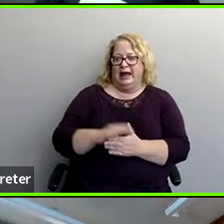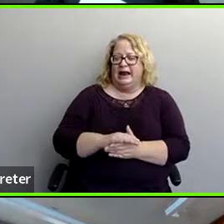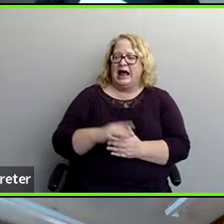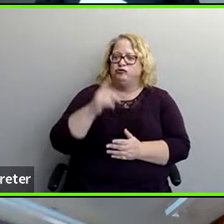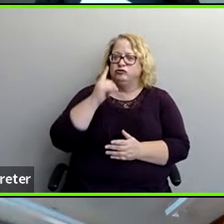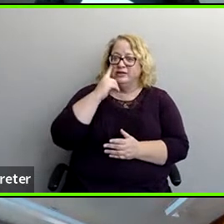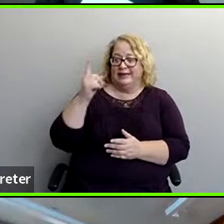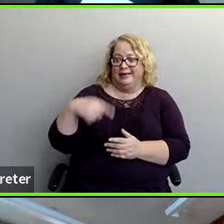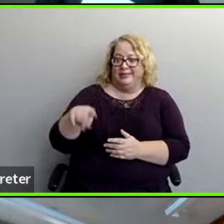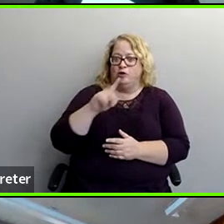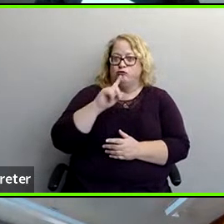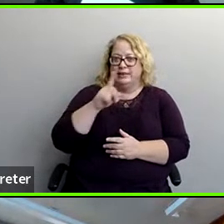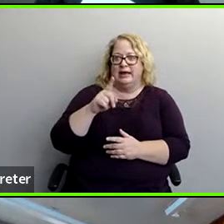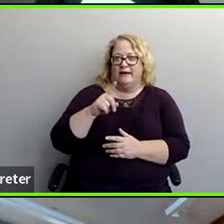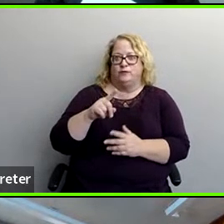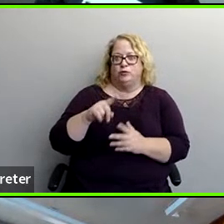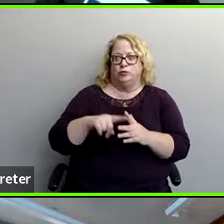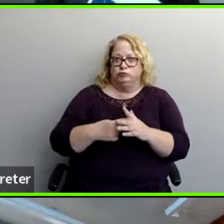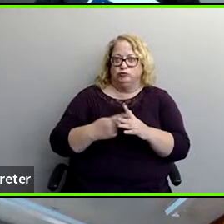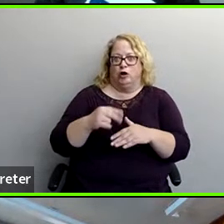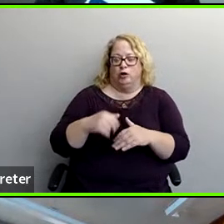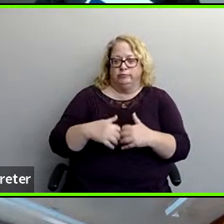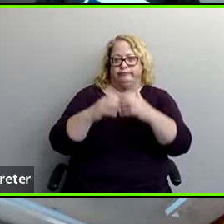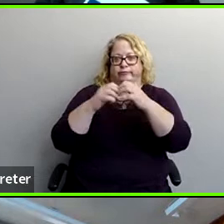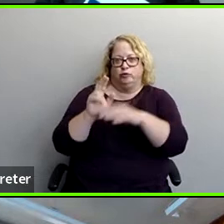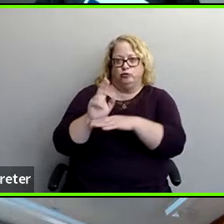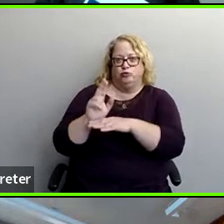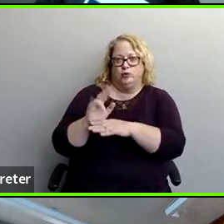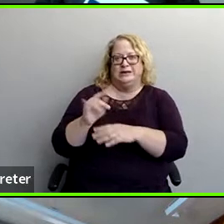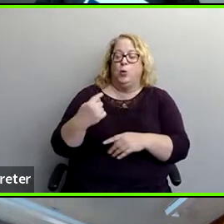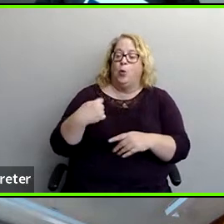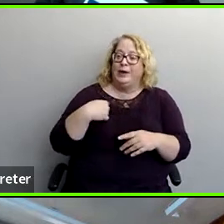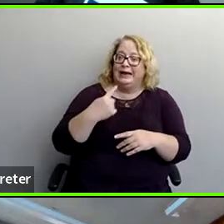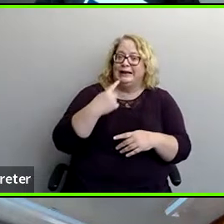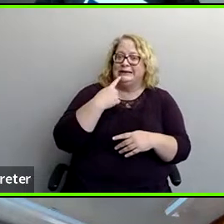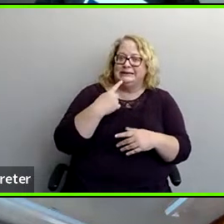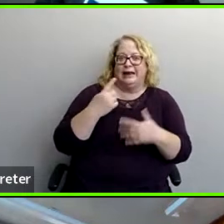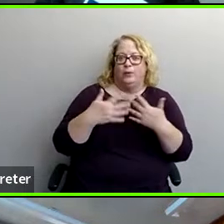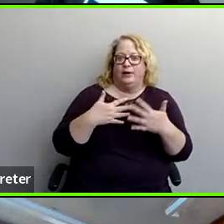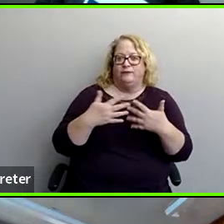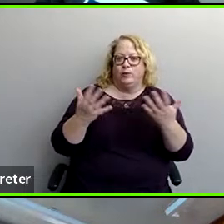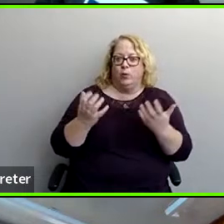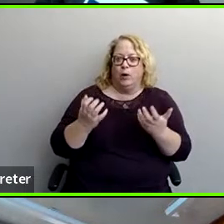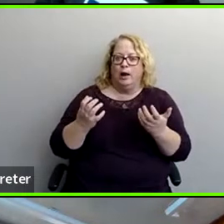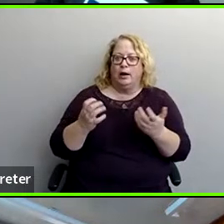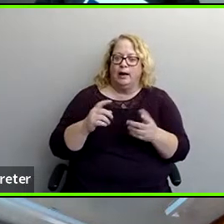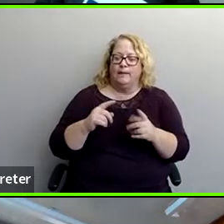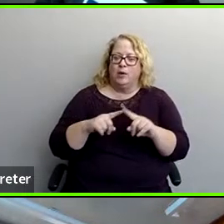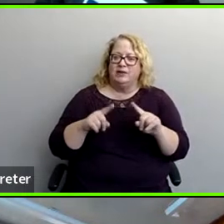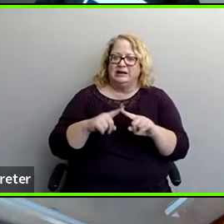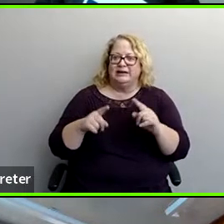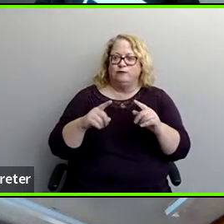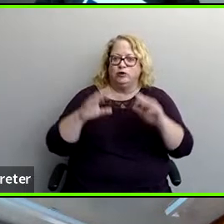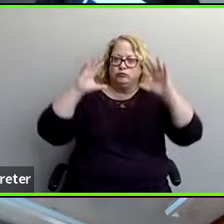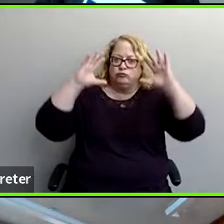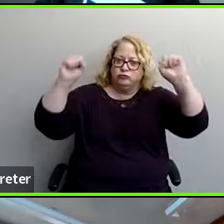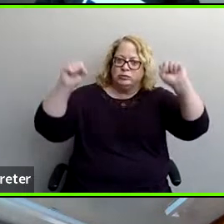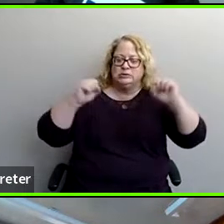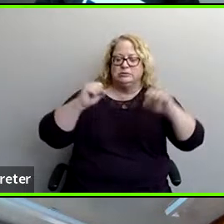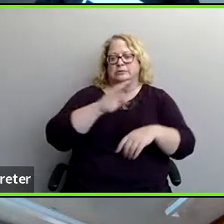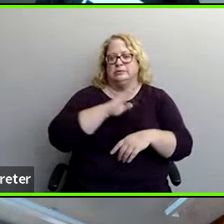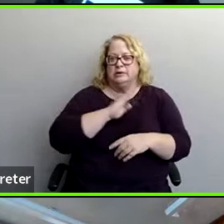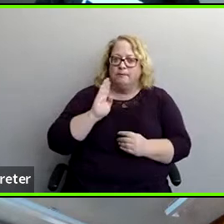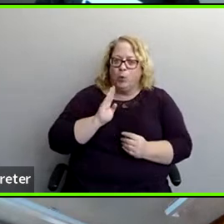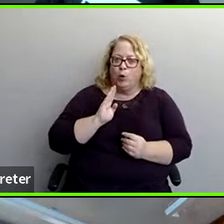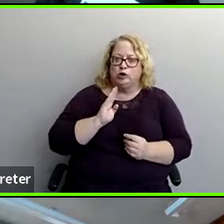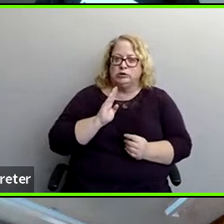they're the ones who really have to implement. We can say what we want about different superintendents of the different boards,